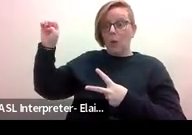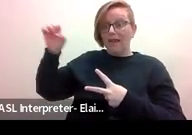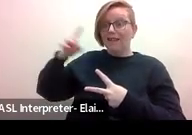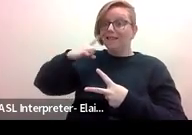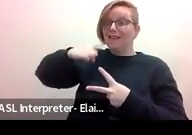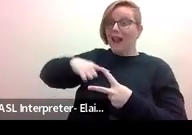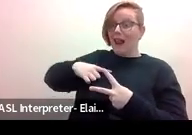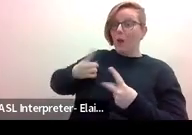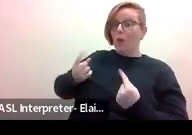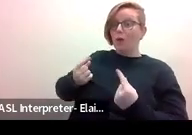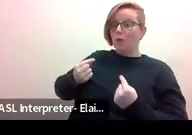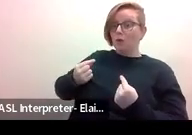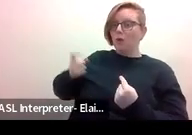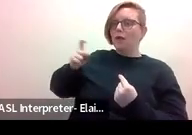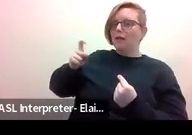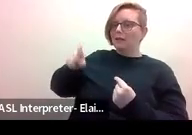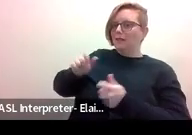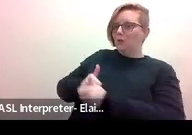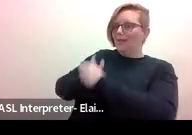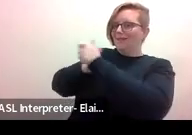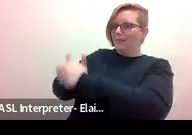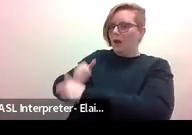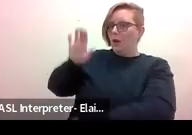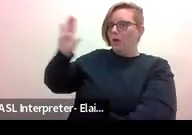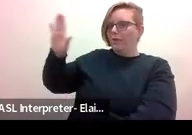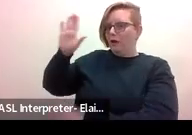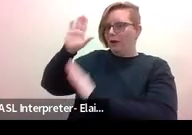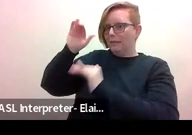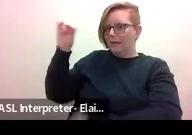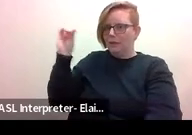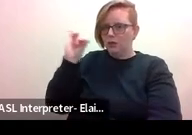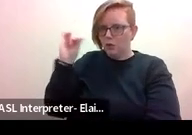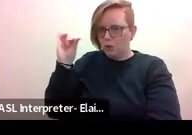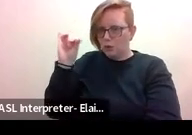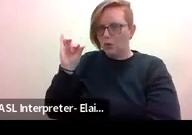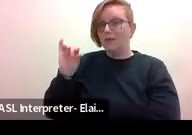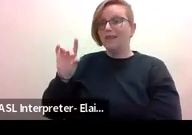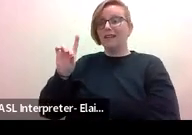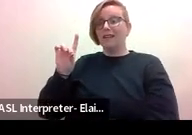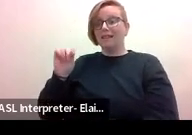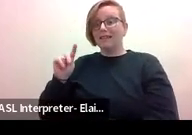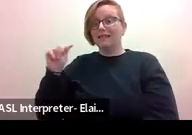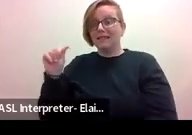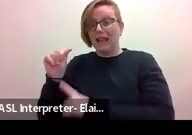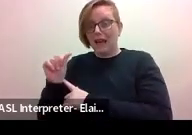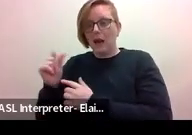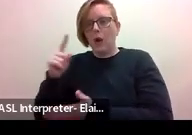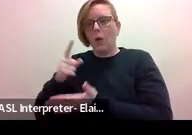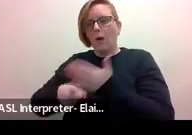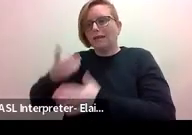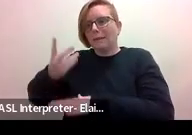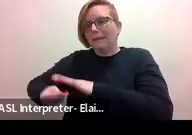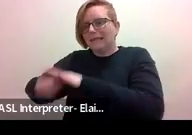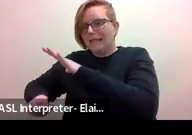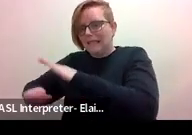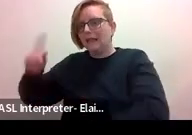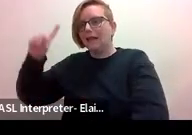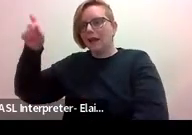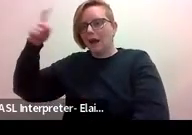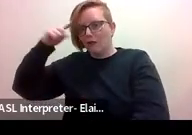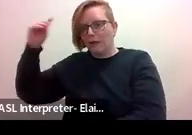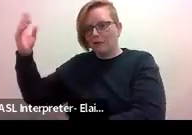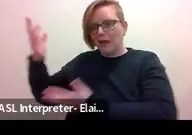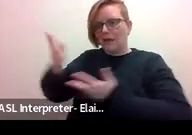And what does our data tell us we need to look at? It's interesting that somebody put present level in, because present level is something, present level again,